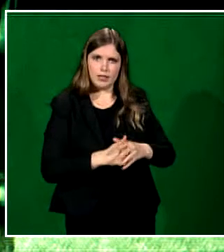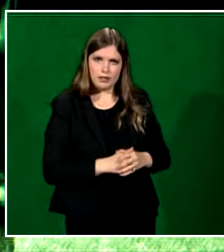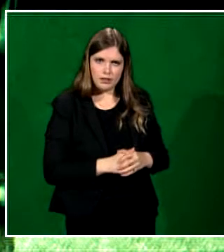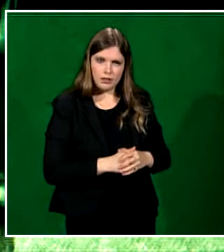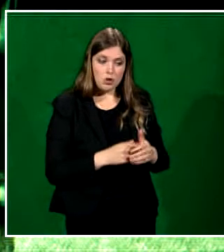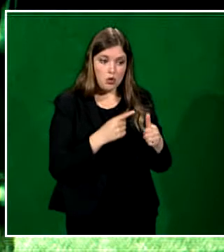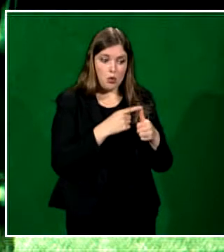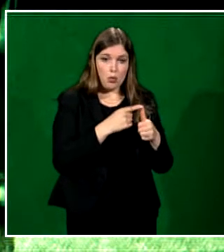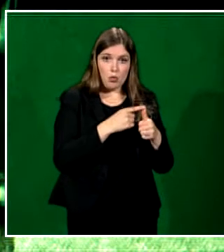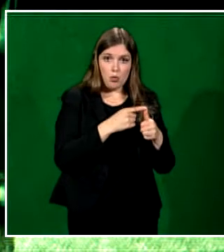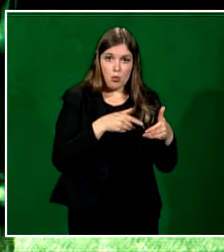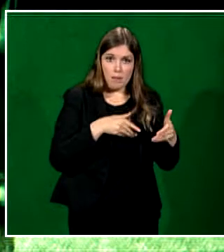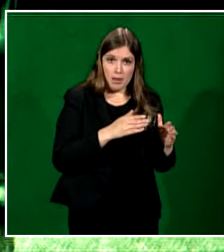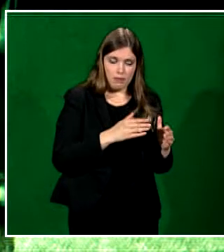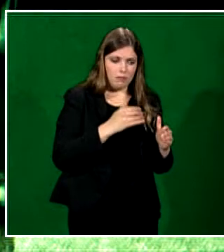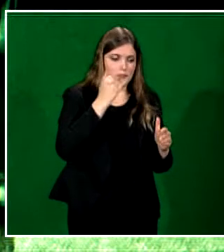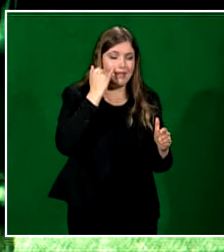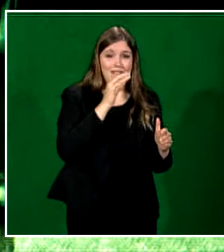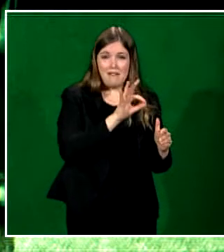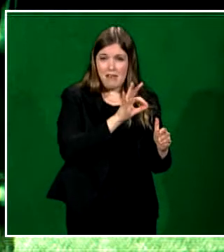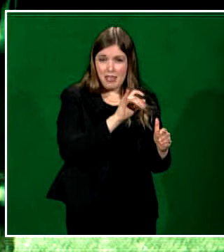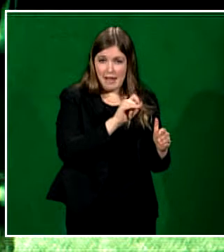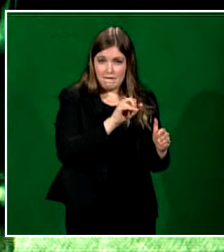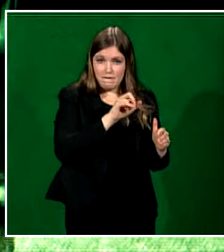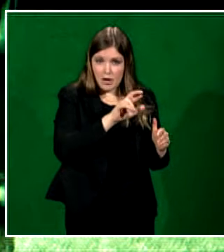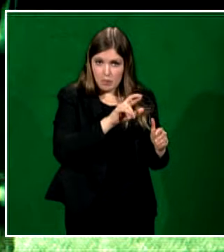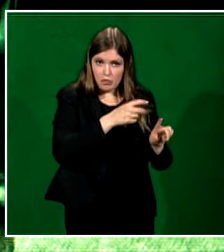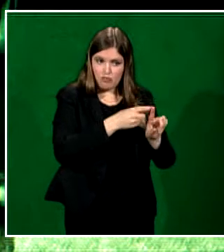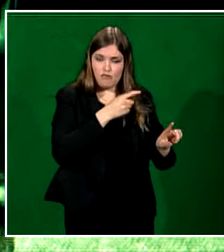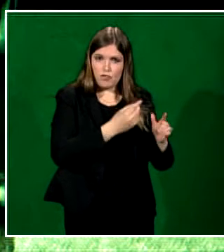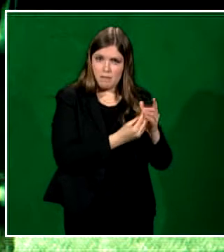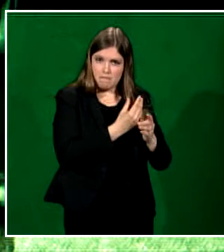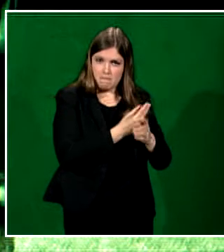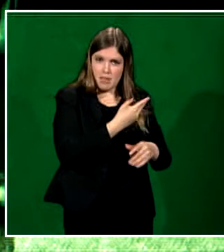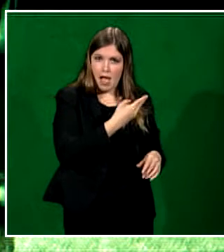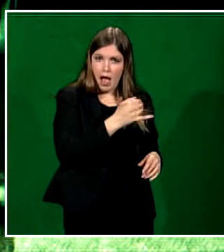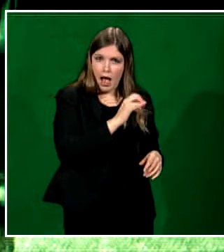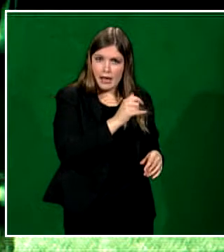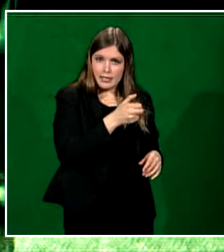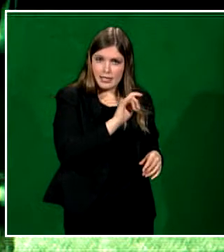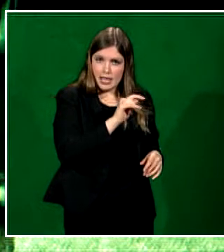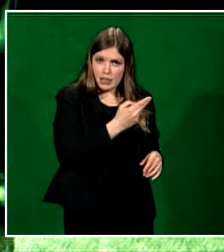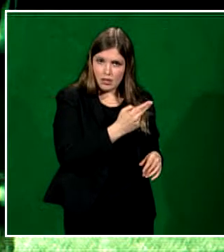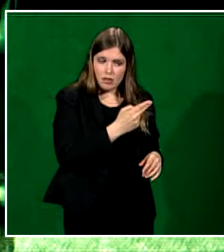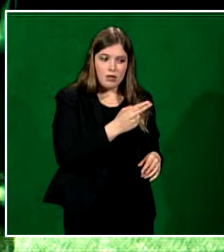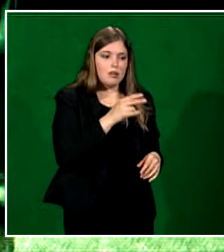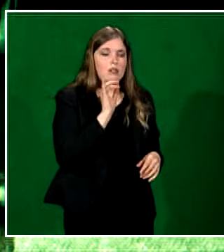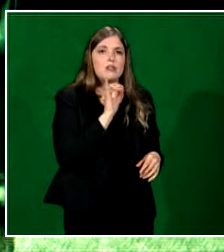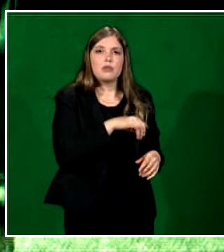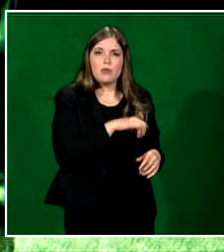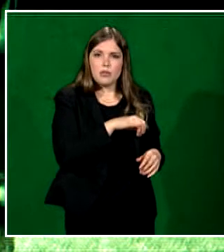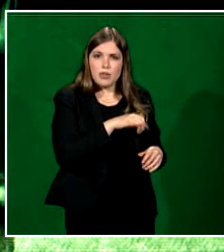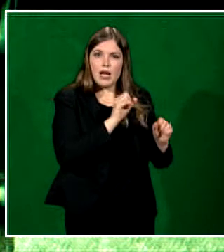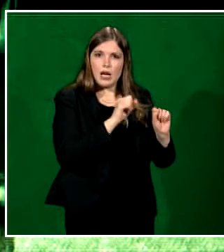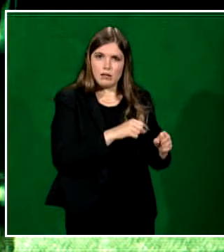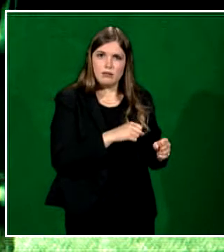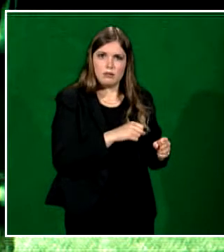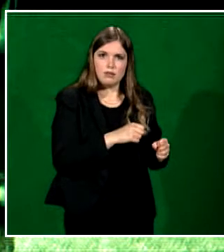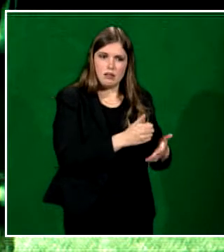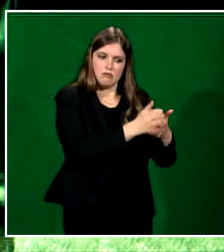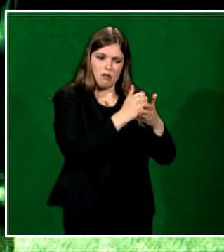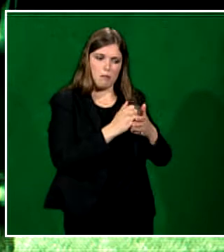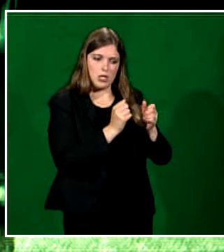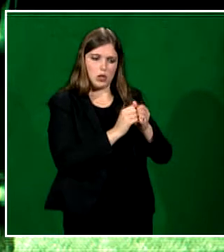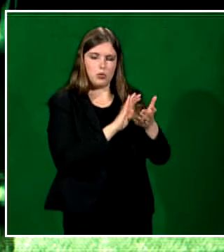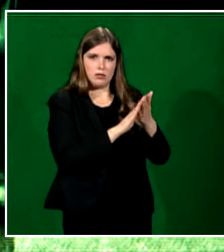if this fiber that we have obtained from the hyacinth will be able to degrade given the different industrial composting techniques that